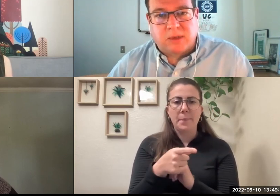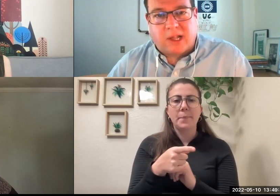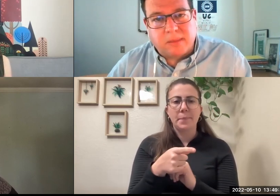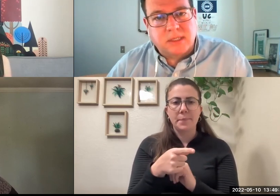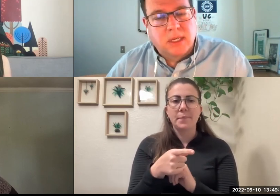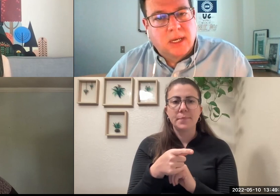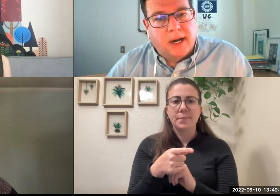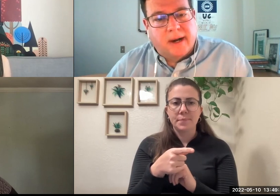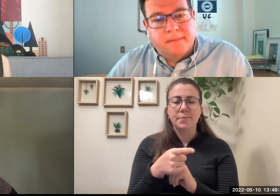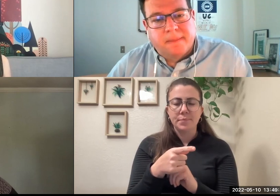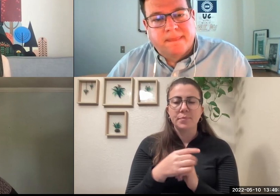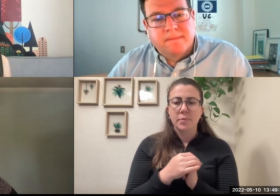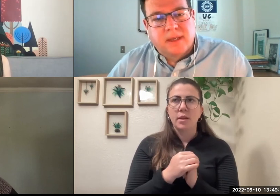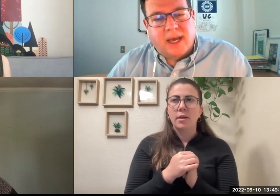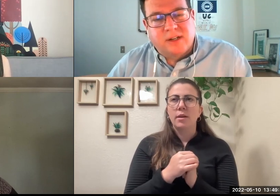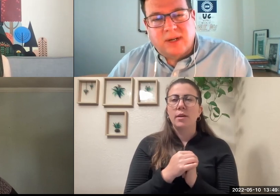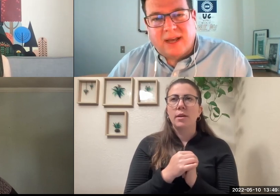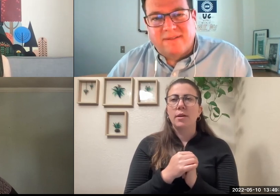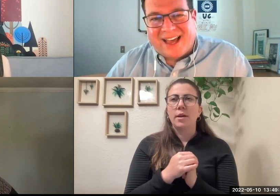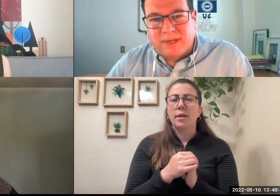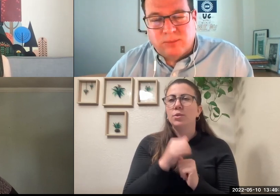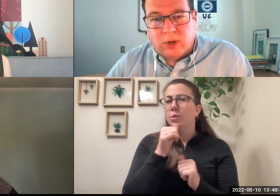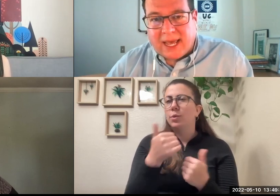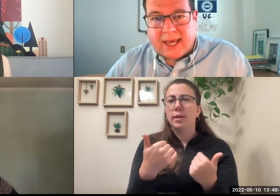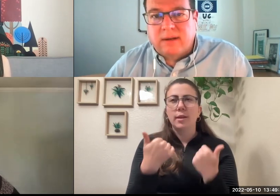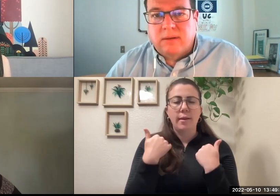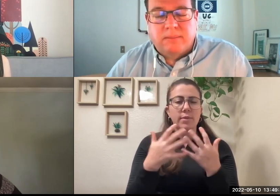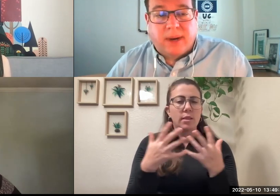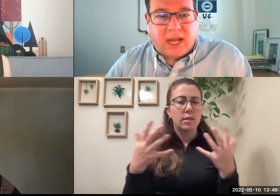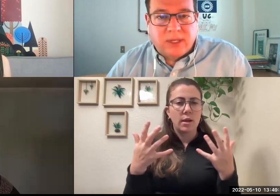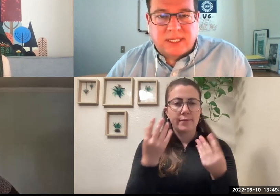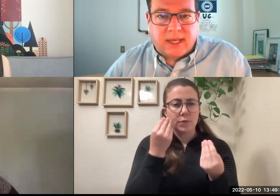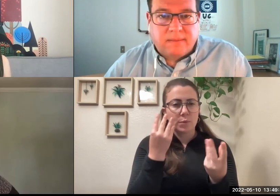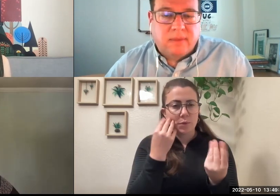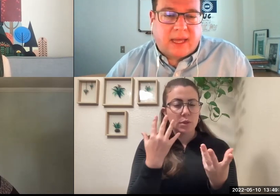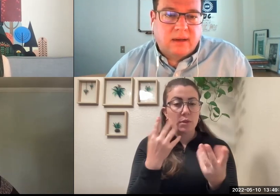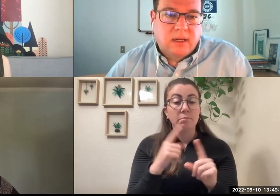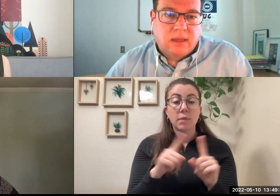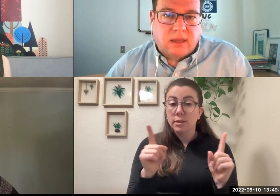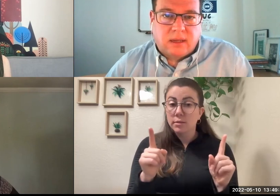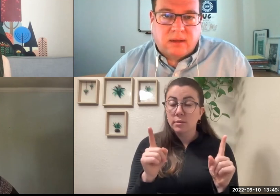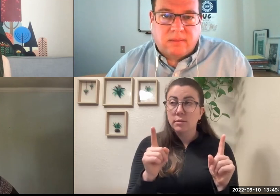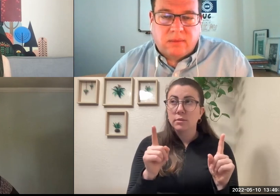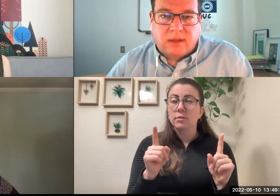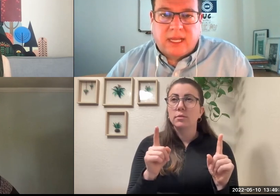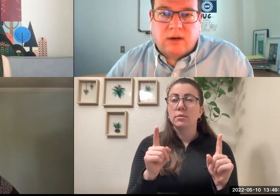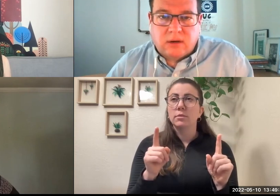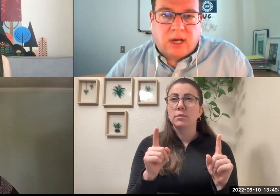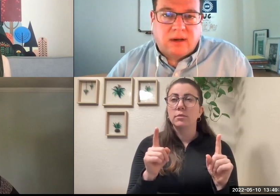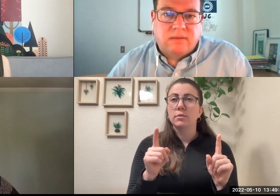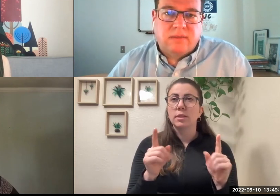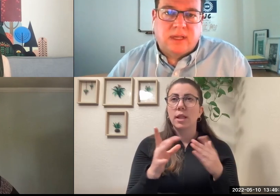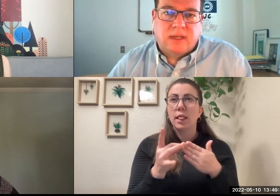by criminal elements. I don't have that much more to add, but I would say that the